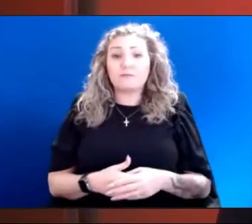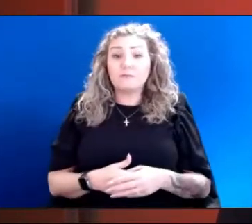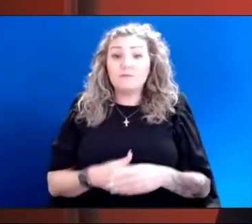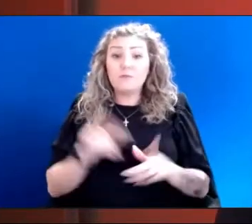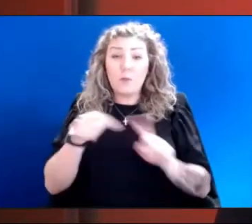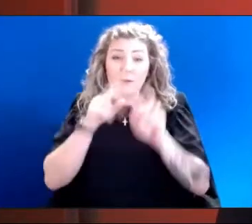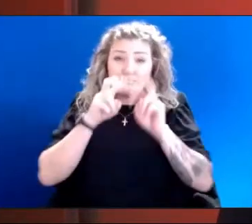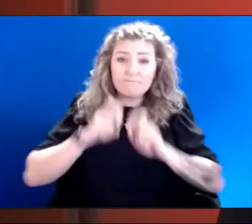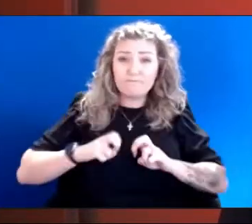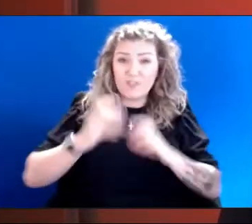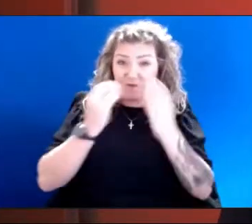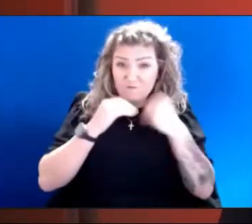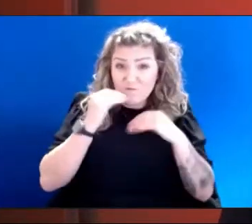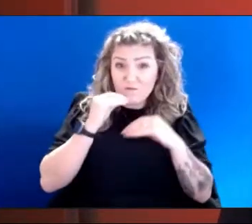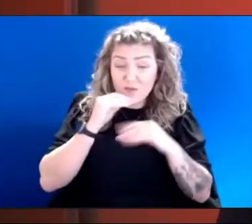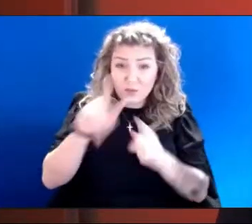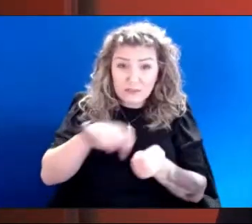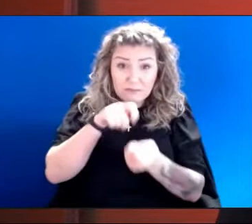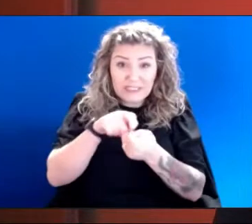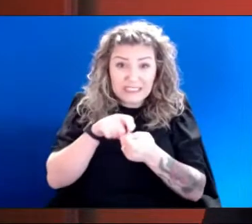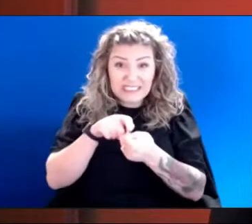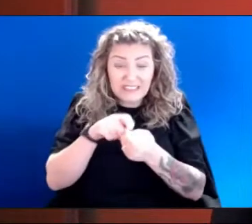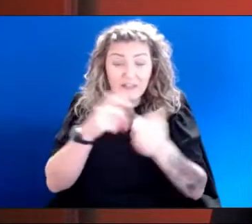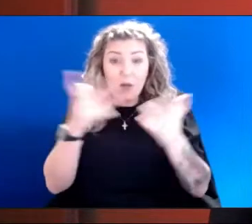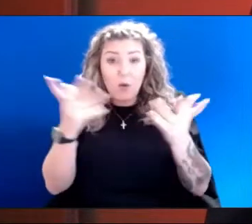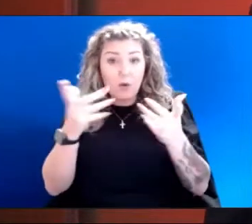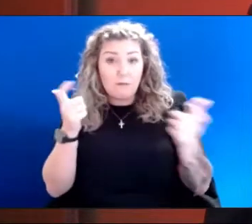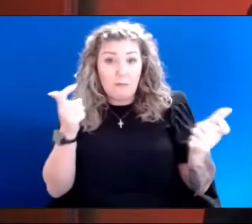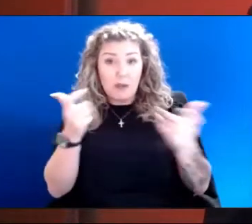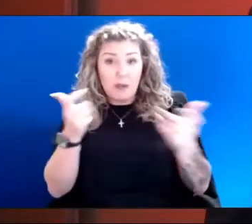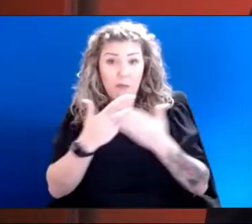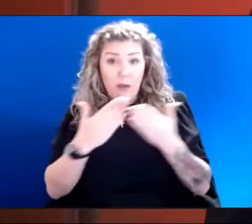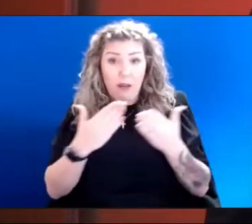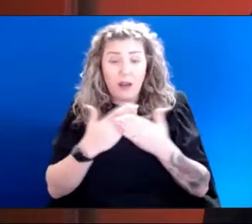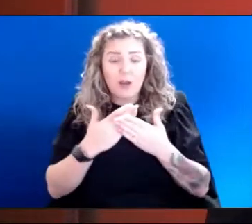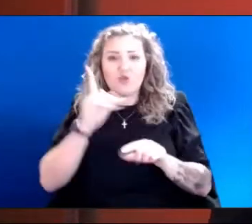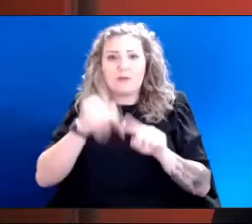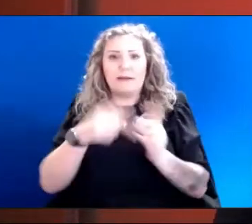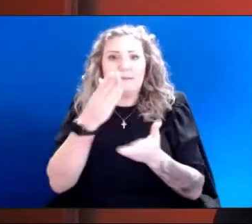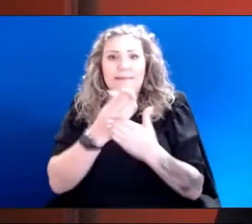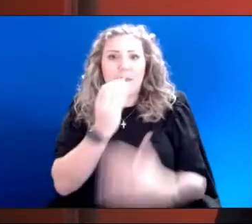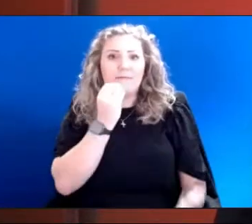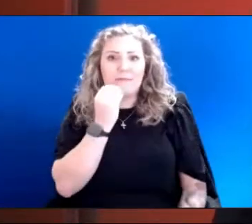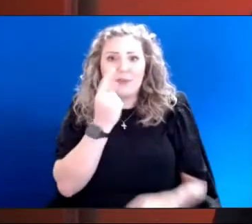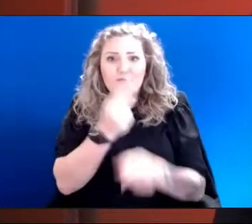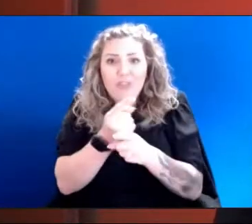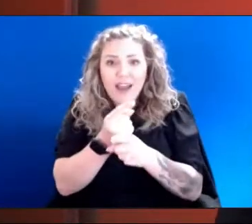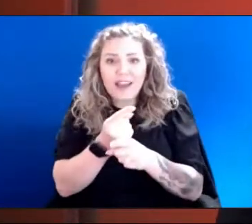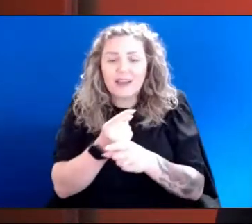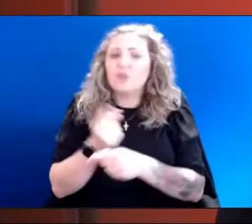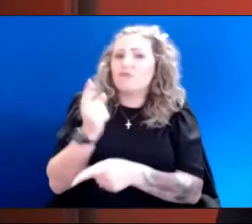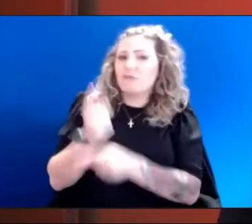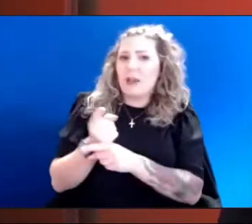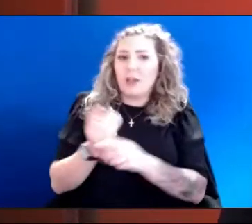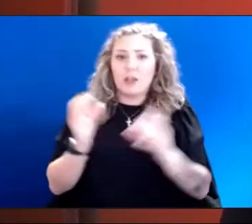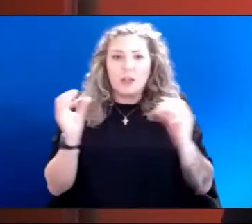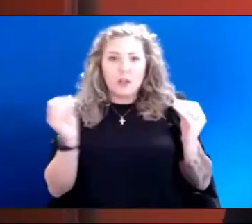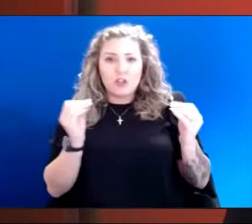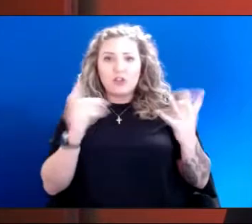the biggest controversial point of this is that you can't just stop eating, you know, so there is no abstinence from